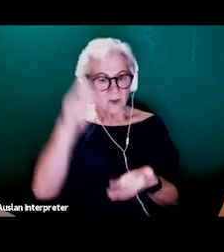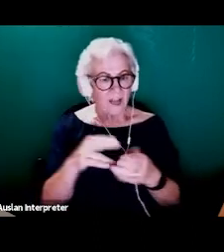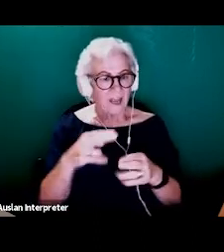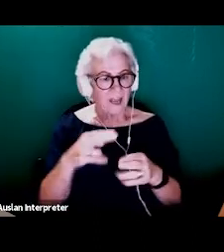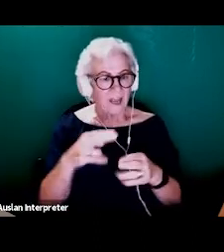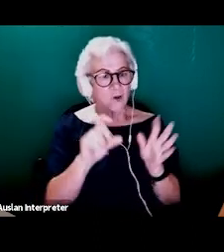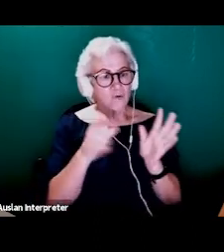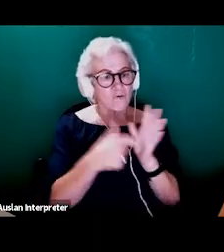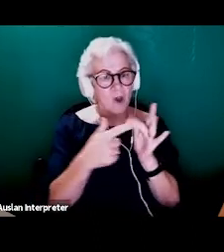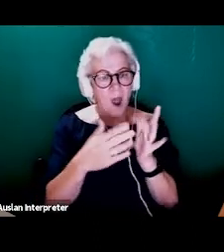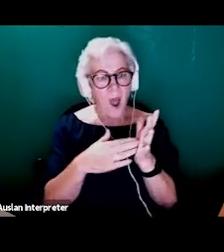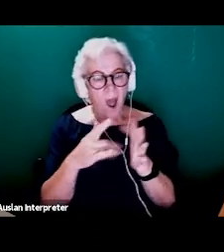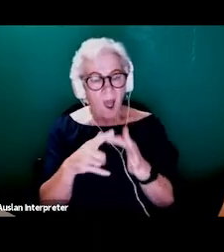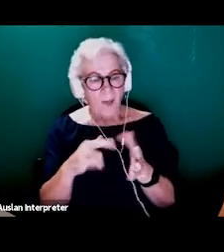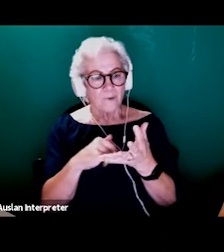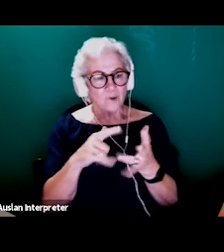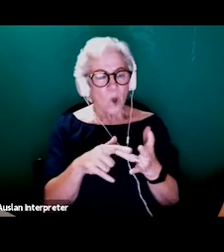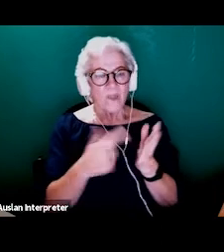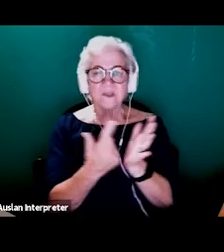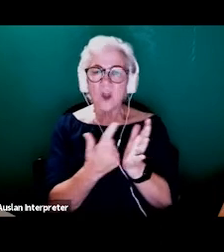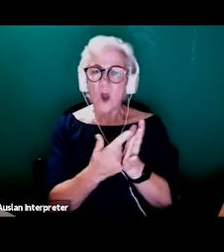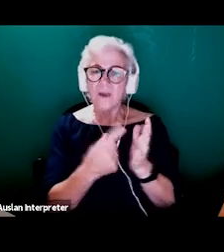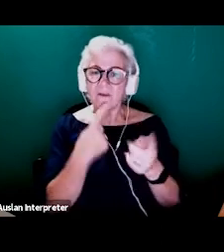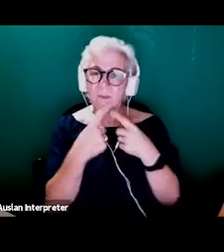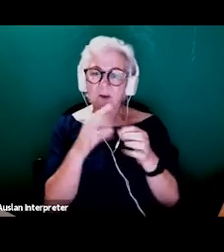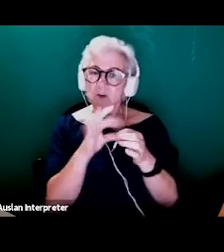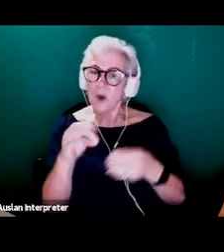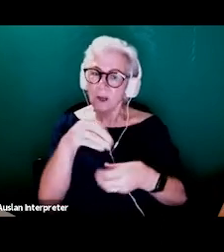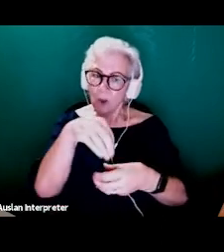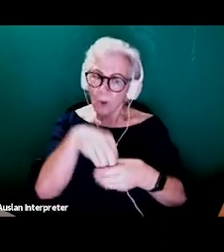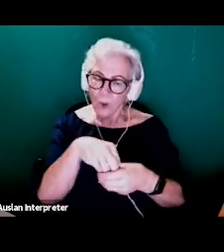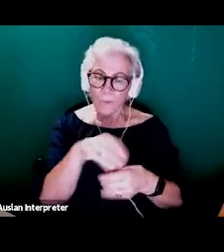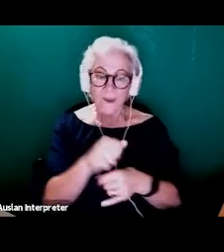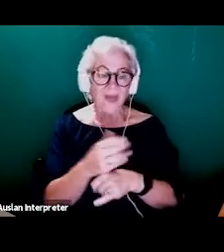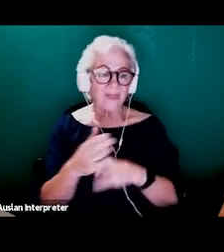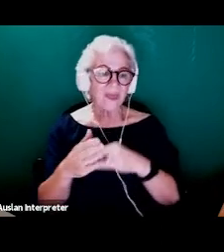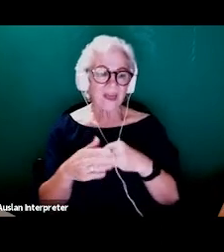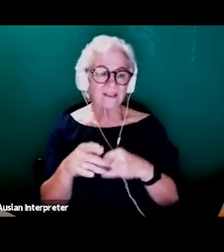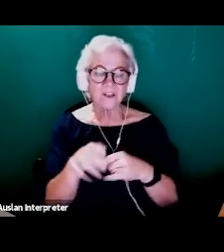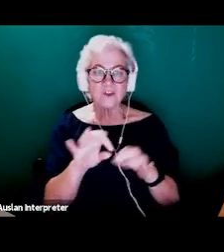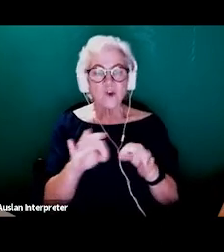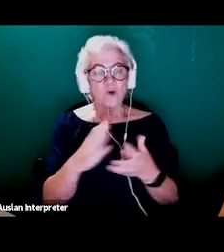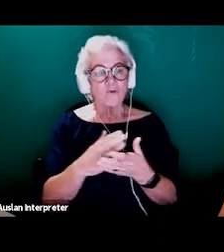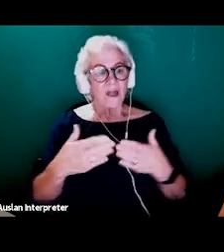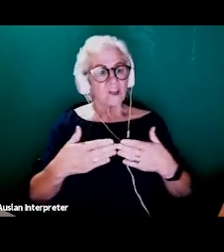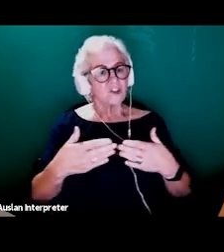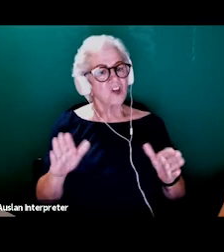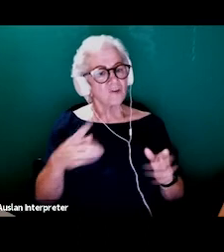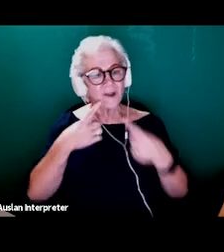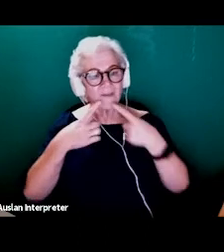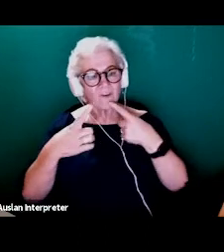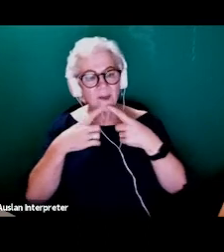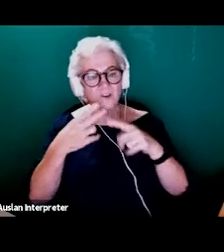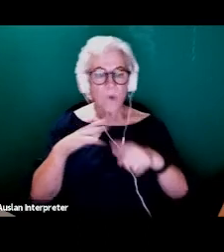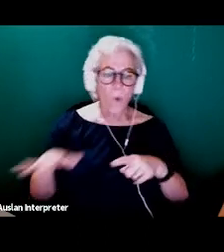many other benefits of OAT that are not being represented here. And finally, this is not necessarily generalizable to all other OAT